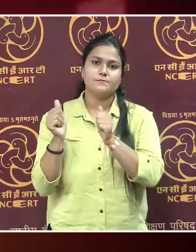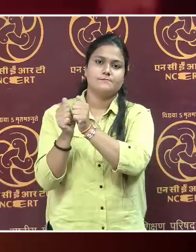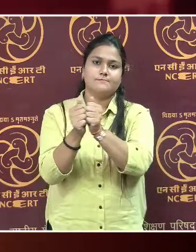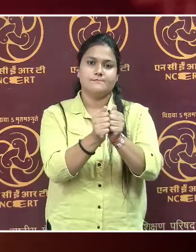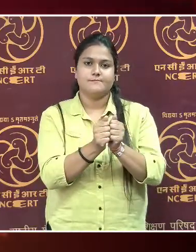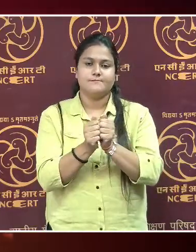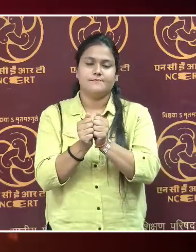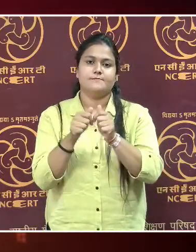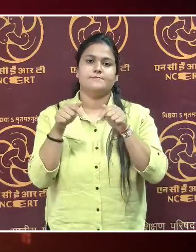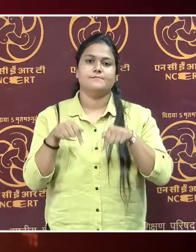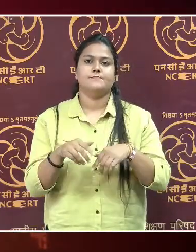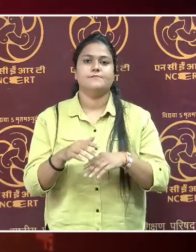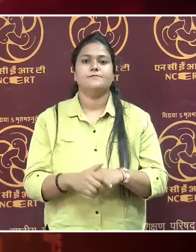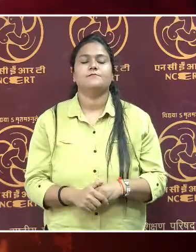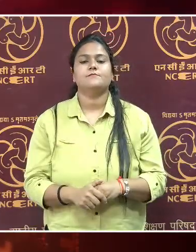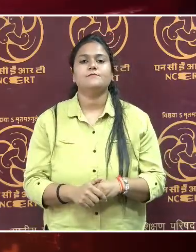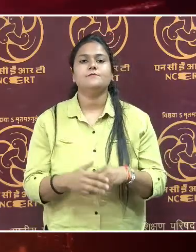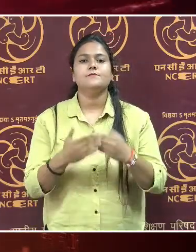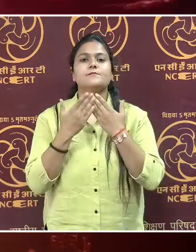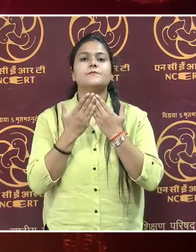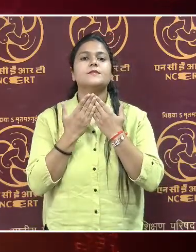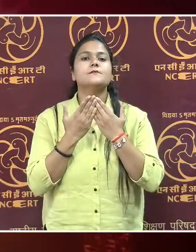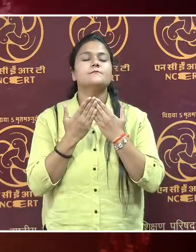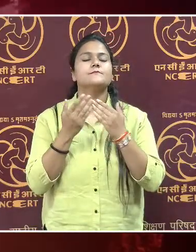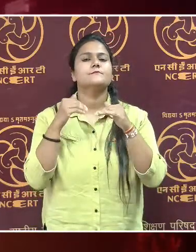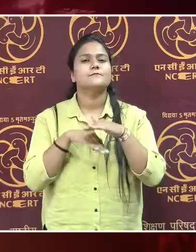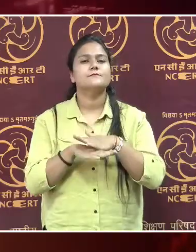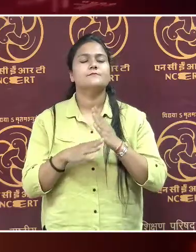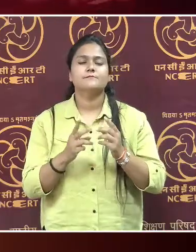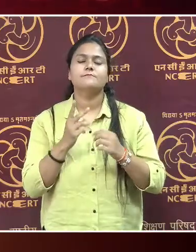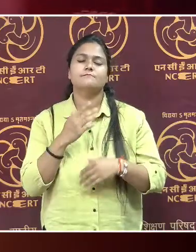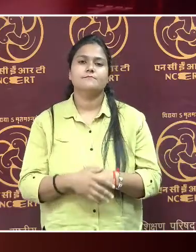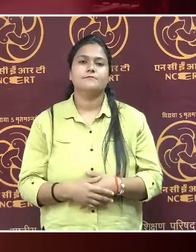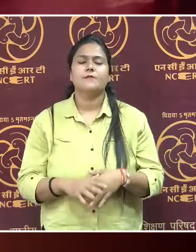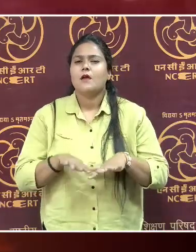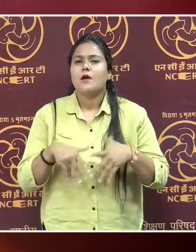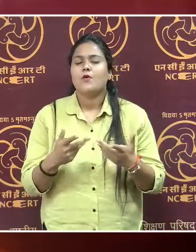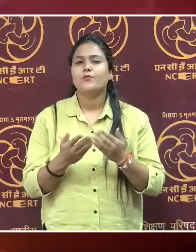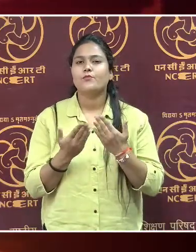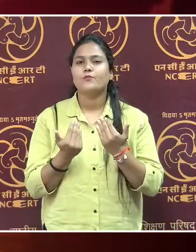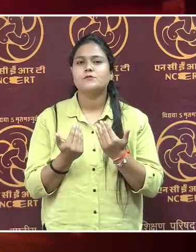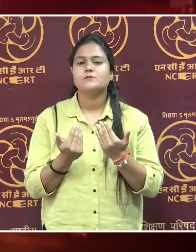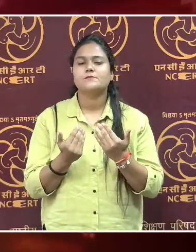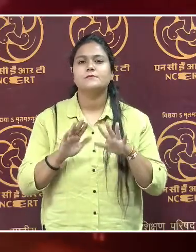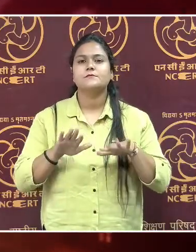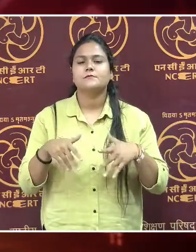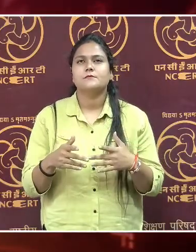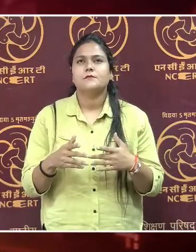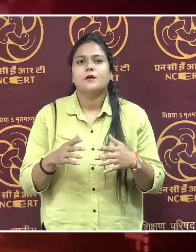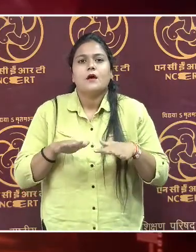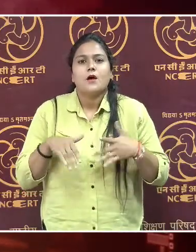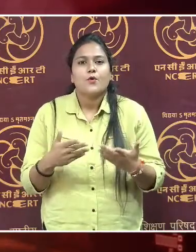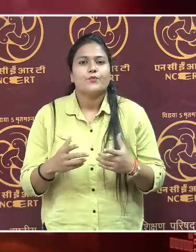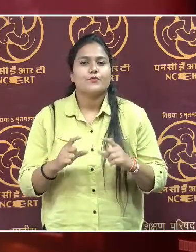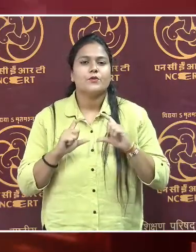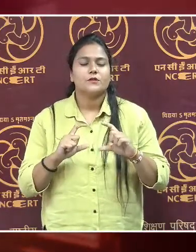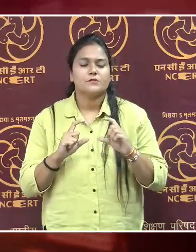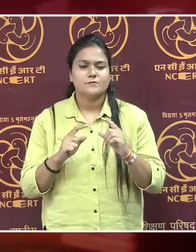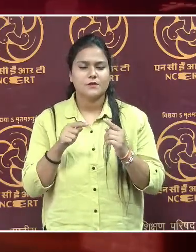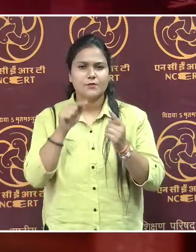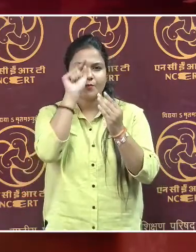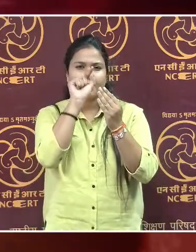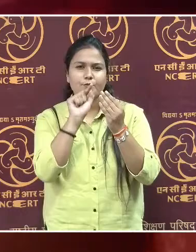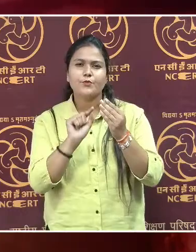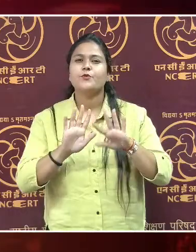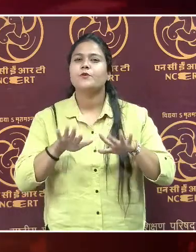when it comes to education specifically. But how is it possible, and what all we do need to take care of? This is something that we are